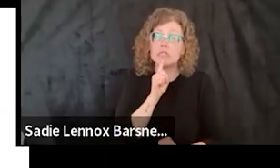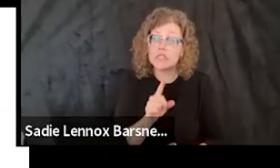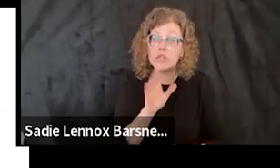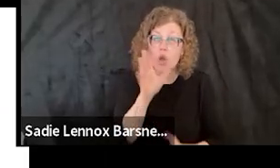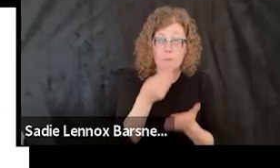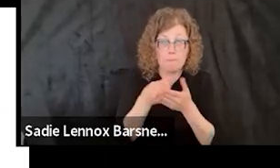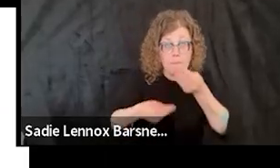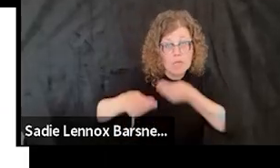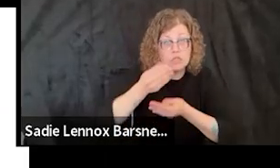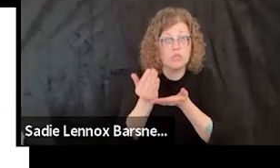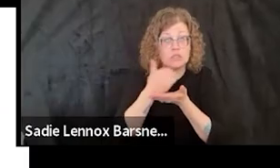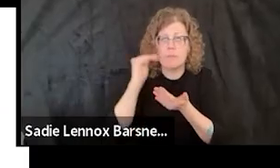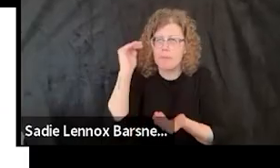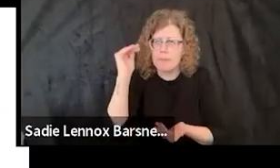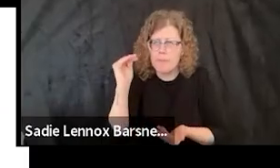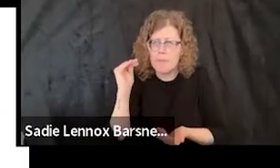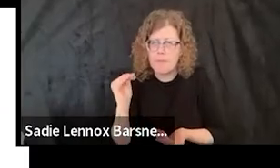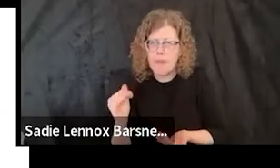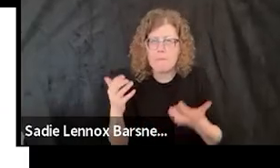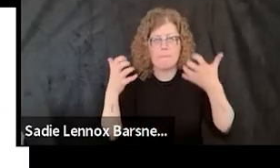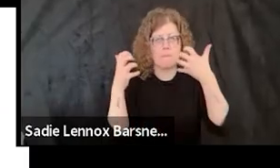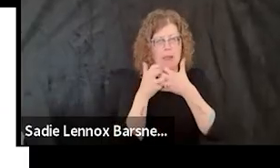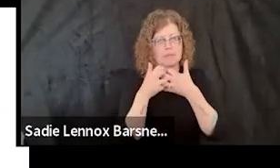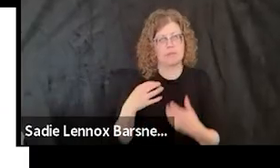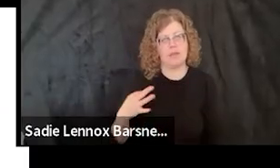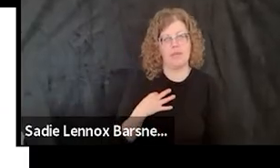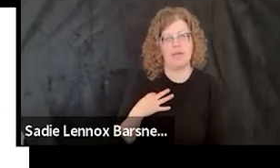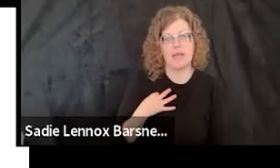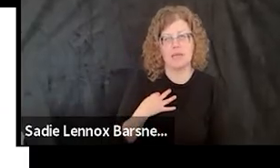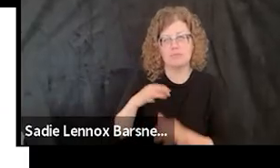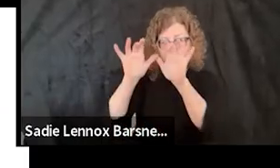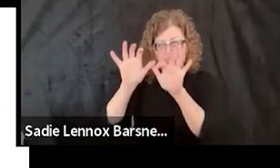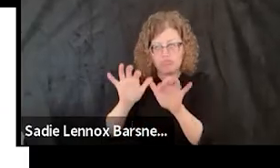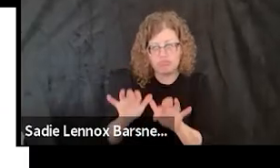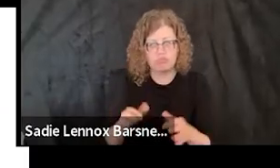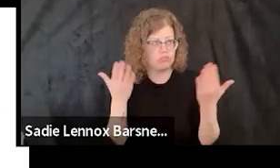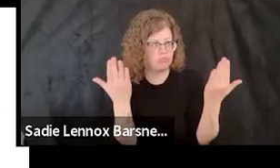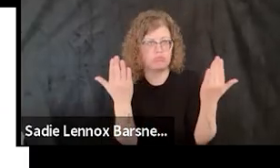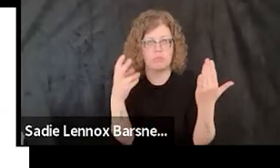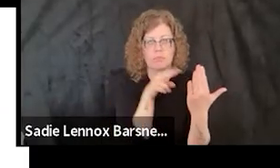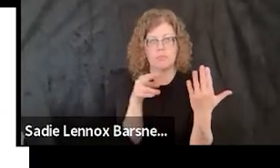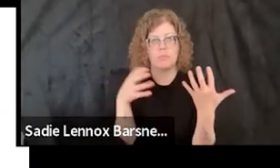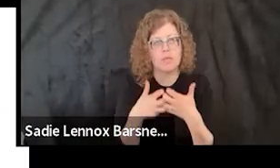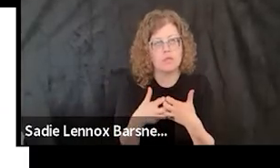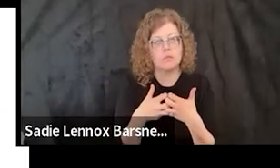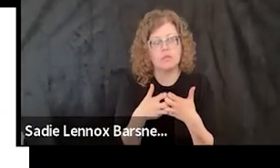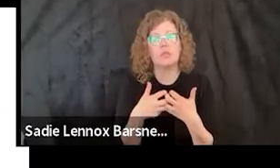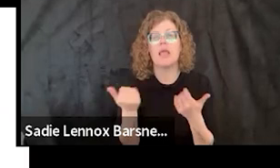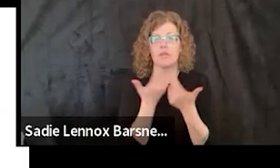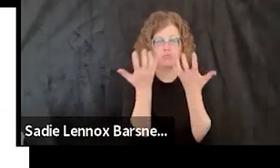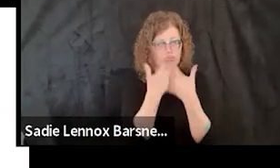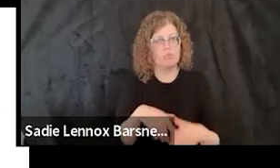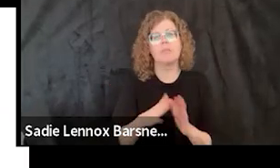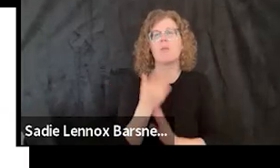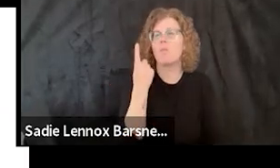application, and there are no surprise expenses that don't align with your activities and timeline. Our advice for approaching budget